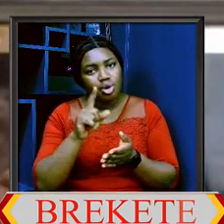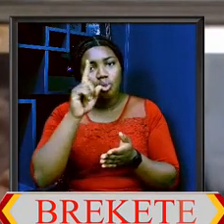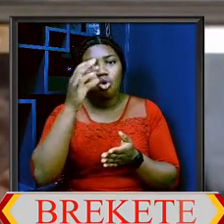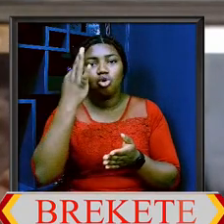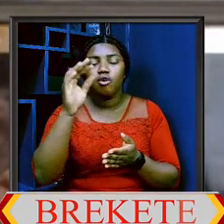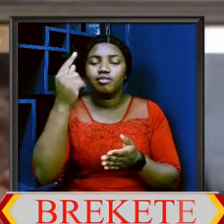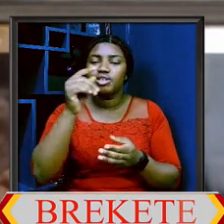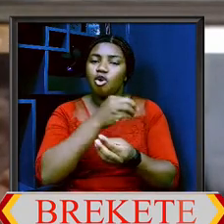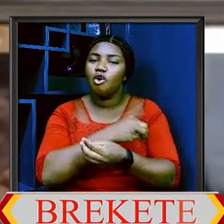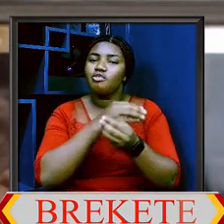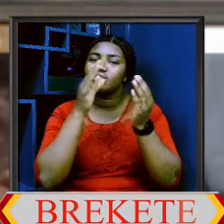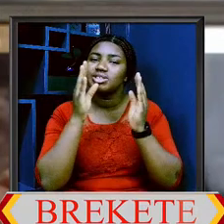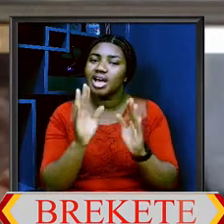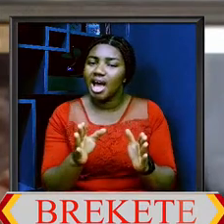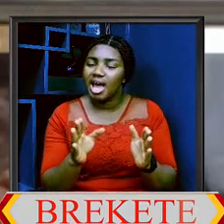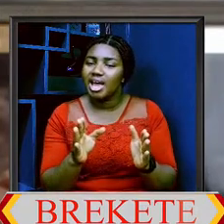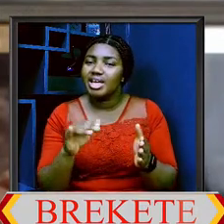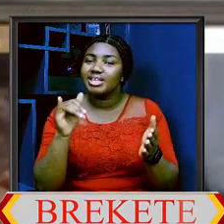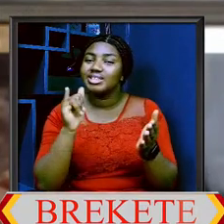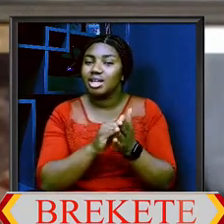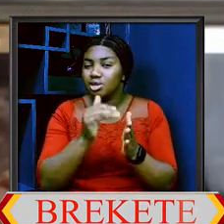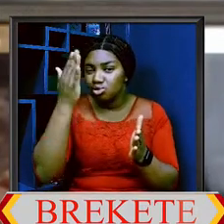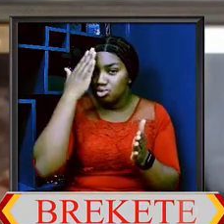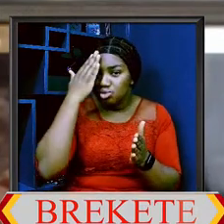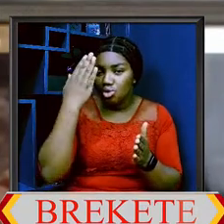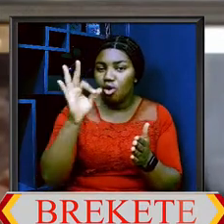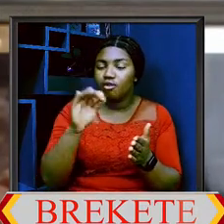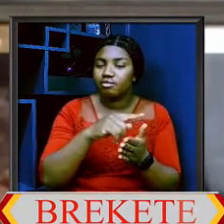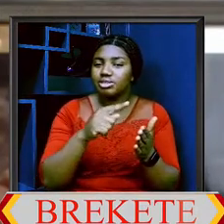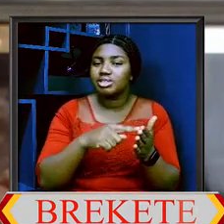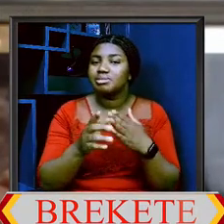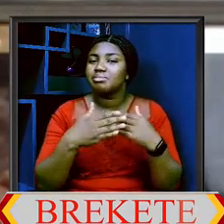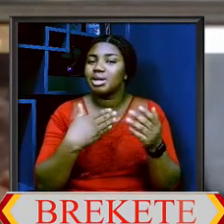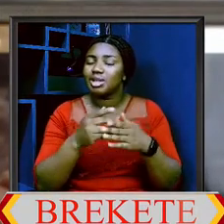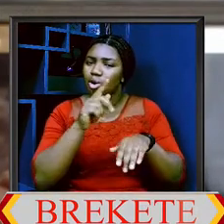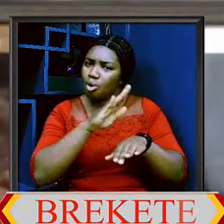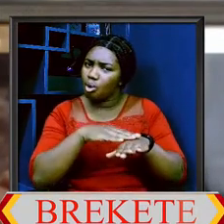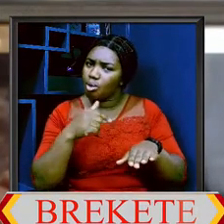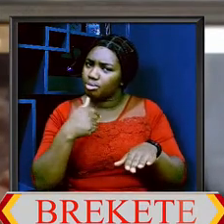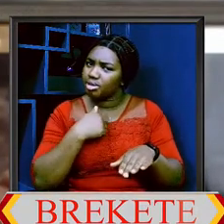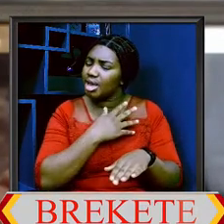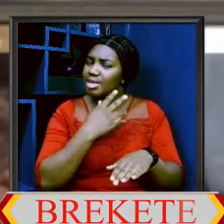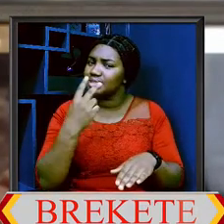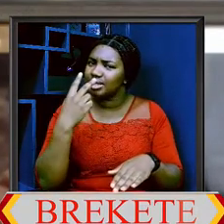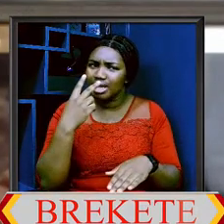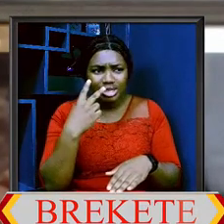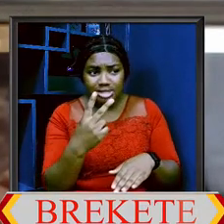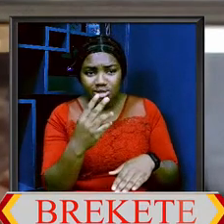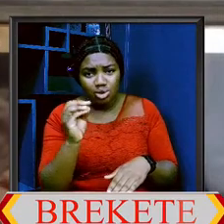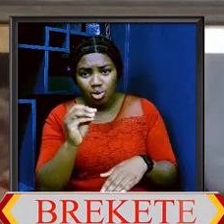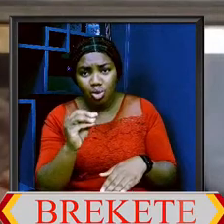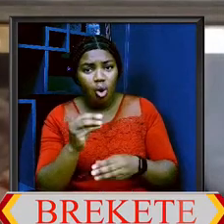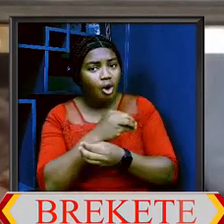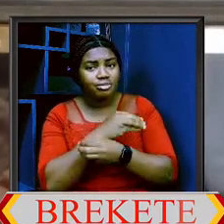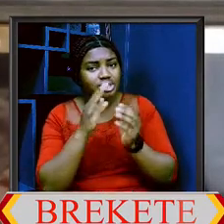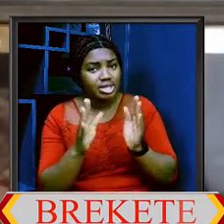the officer that knew about this matter called me he said look